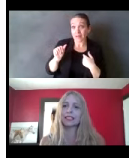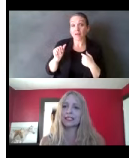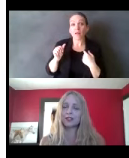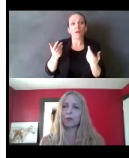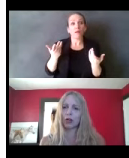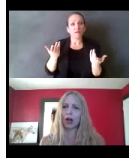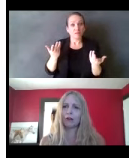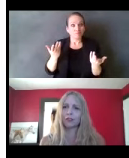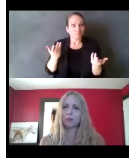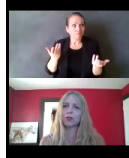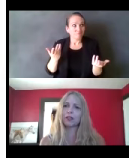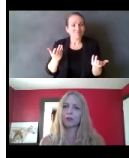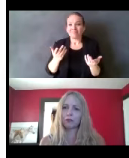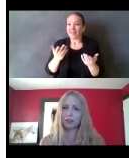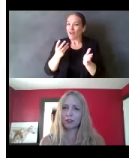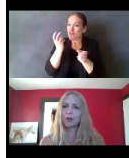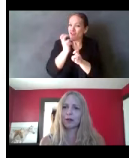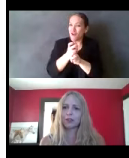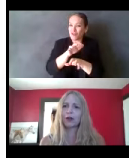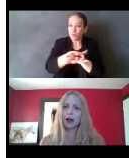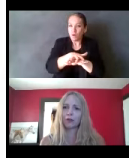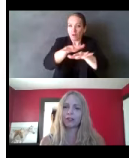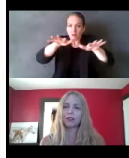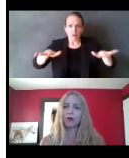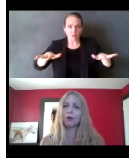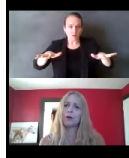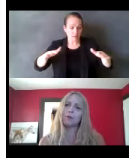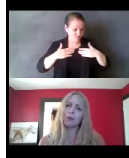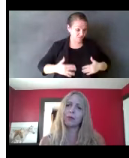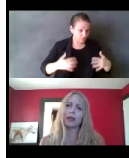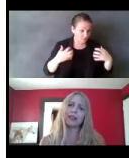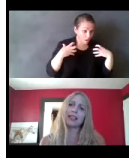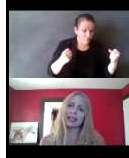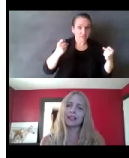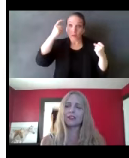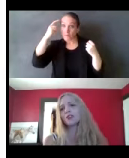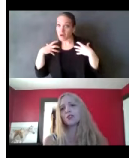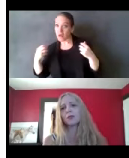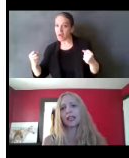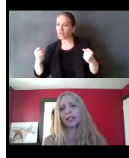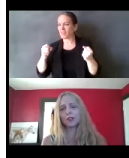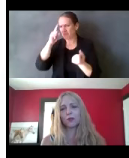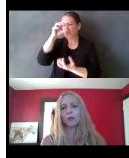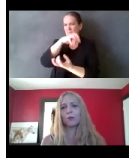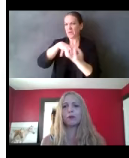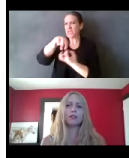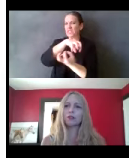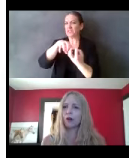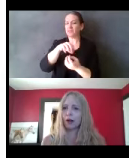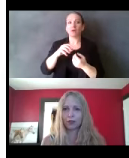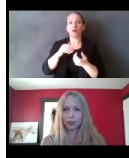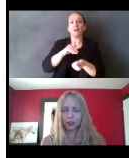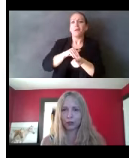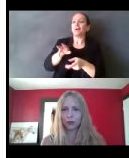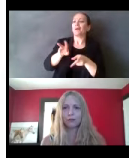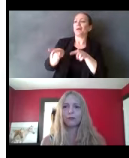doesn't get teased apart often between their physical and mental health. And so people may be thinking it's just related to maybe physical